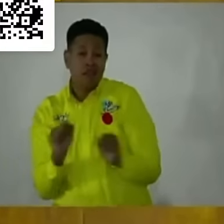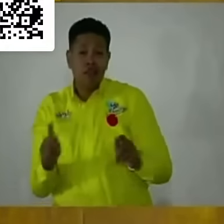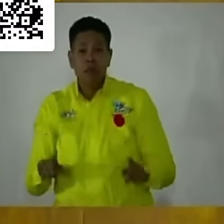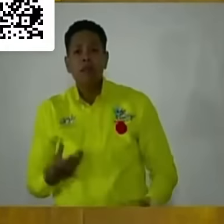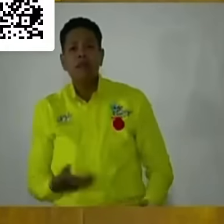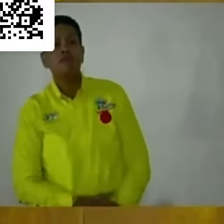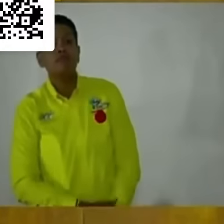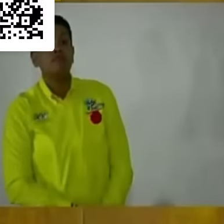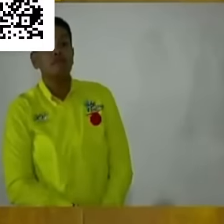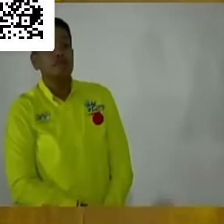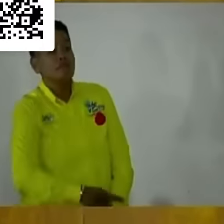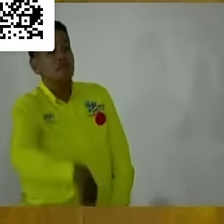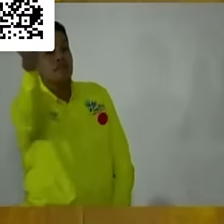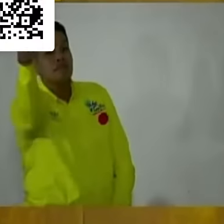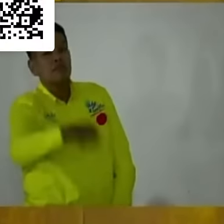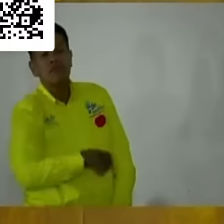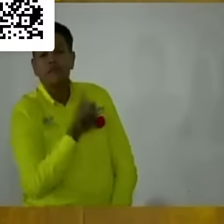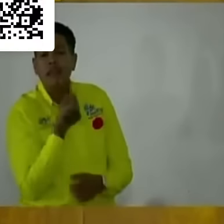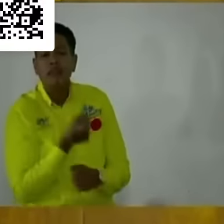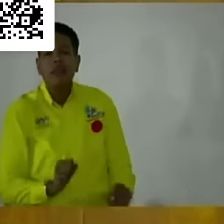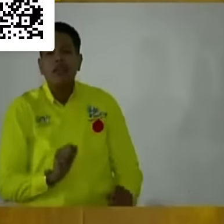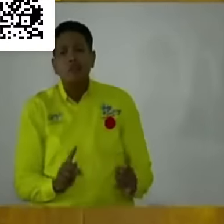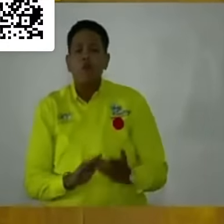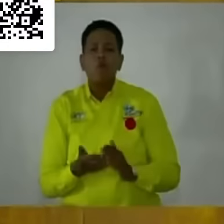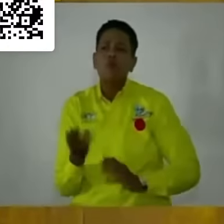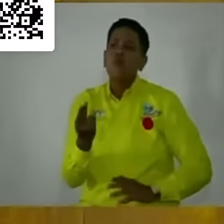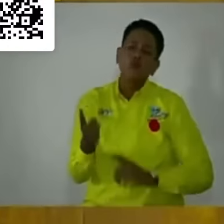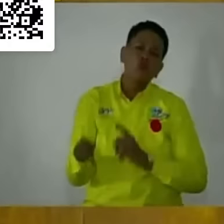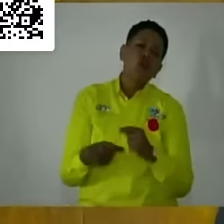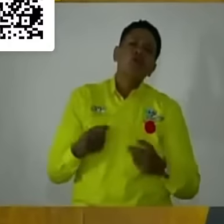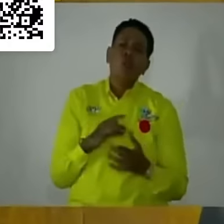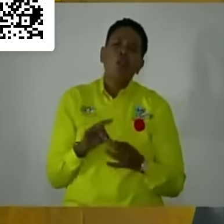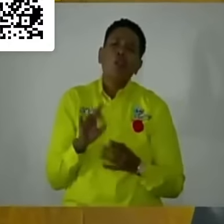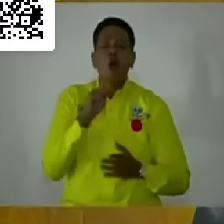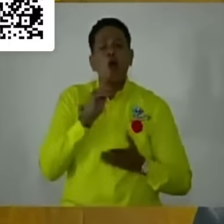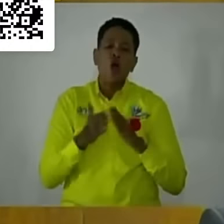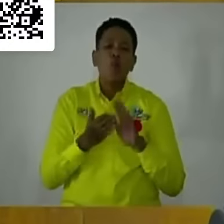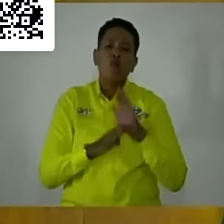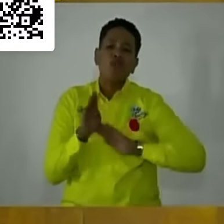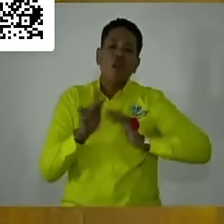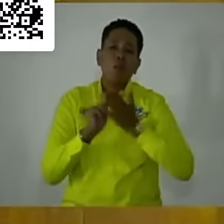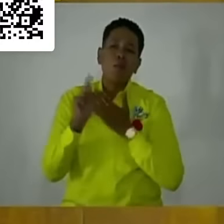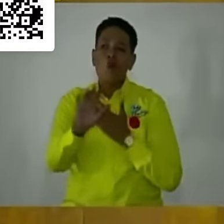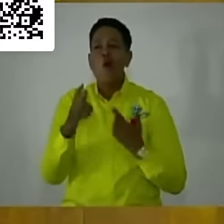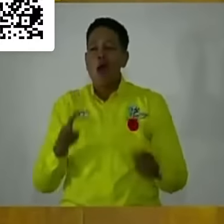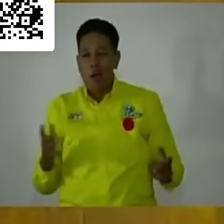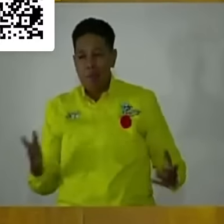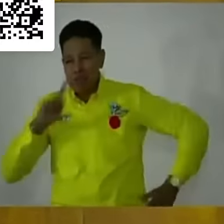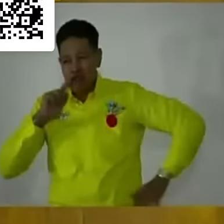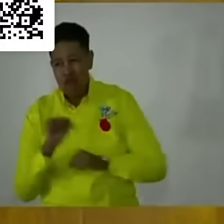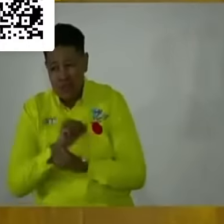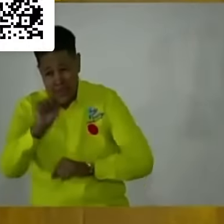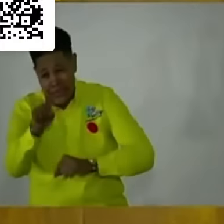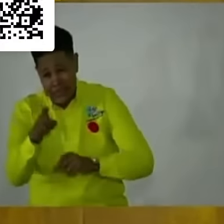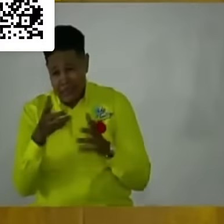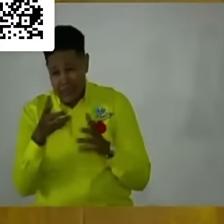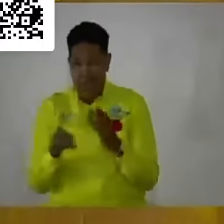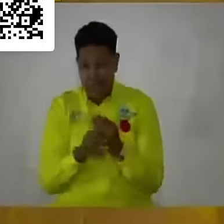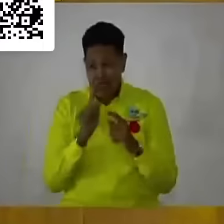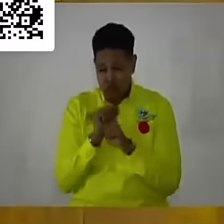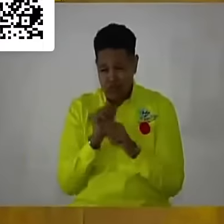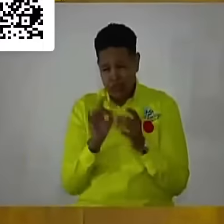to use. And so when we talk about a community development program, it needs to be one that